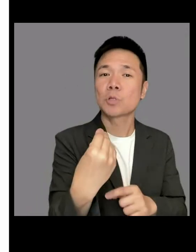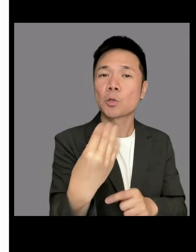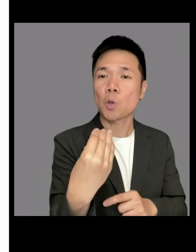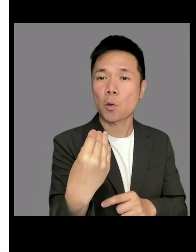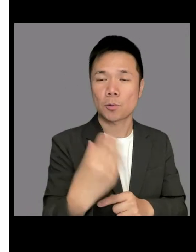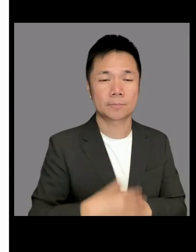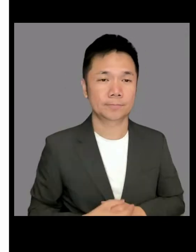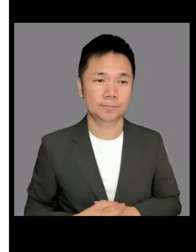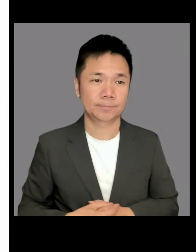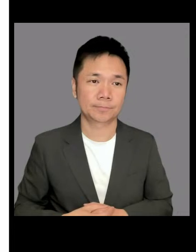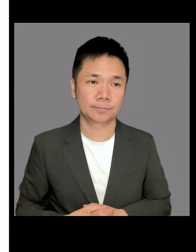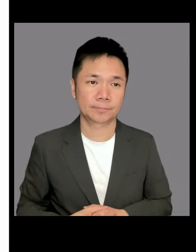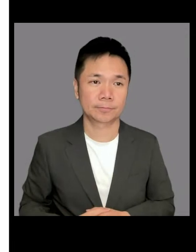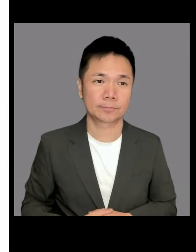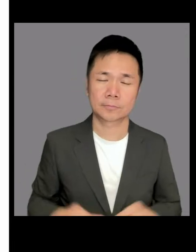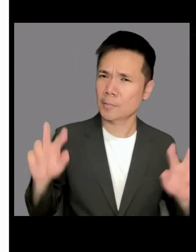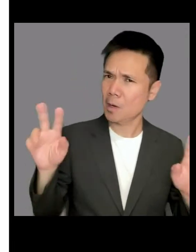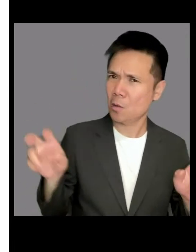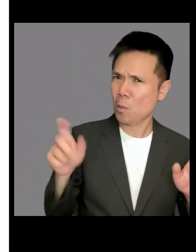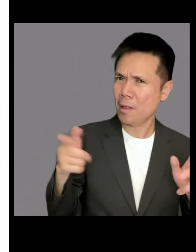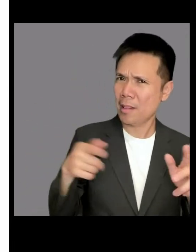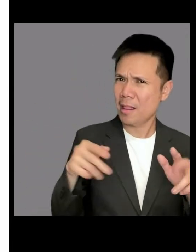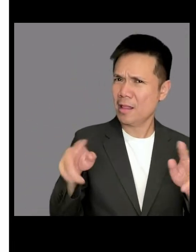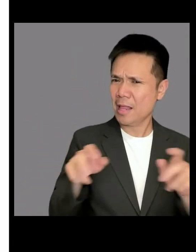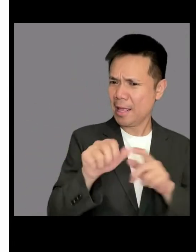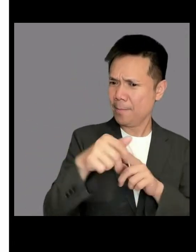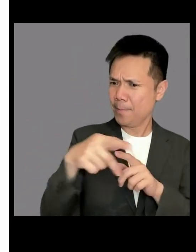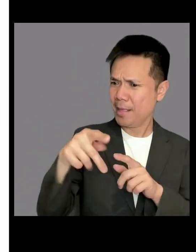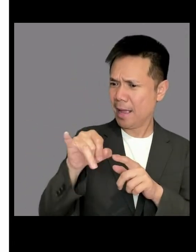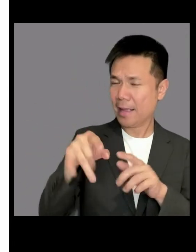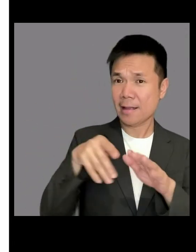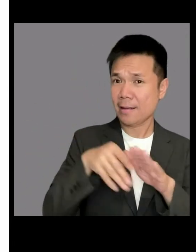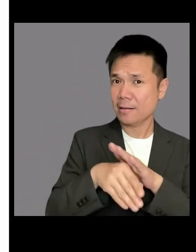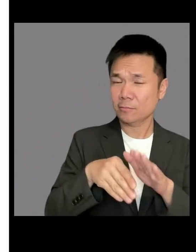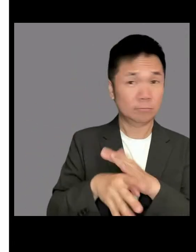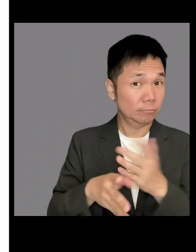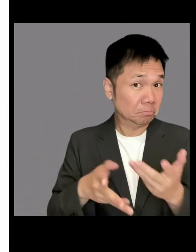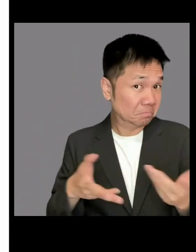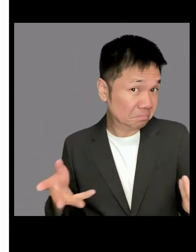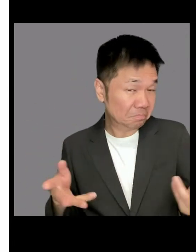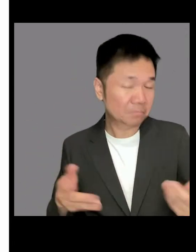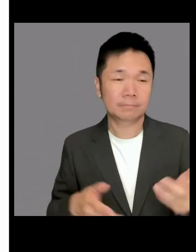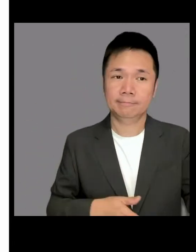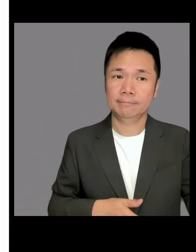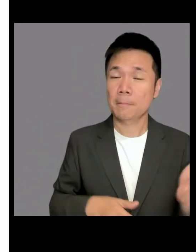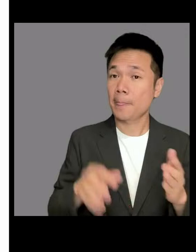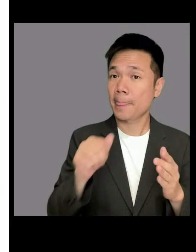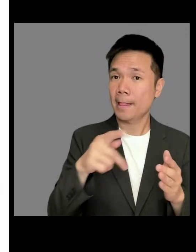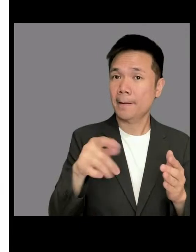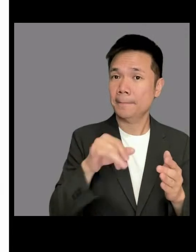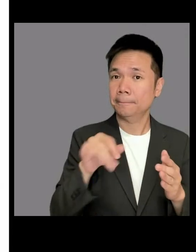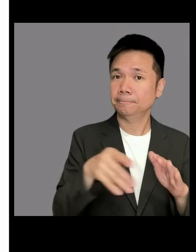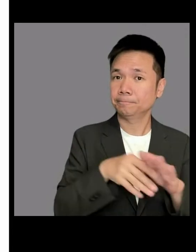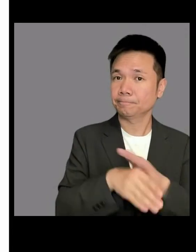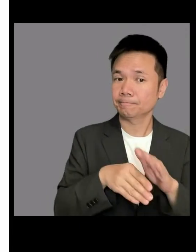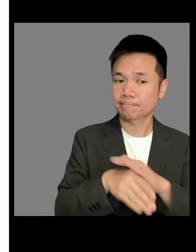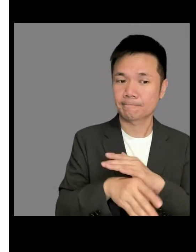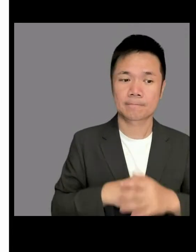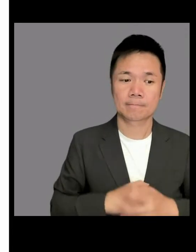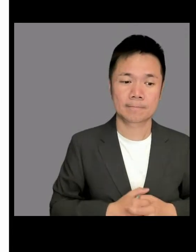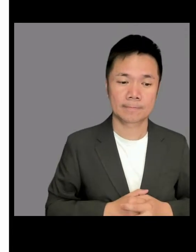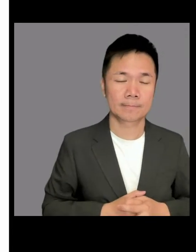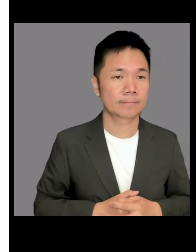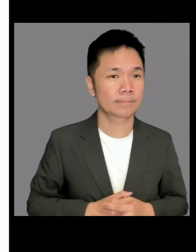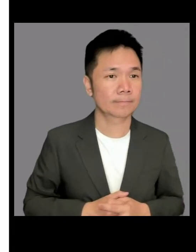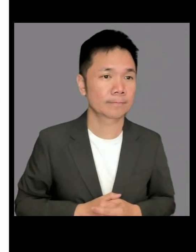So what is an accessibility API? An accessibility API actually is